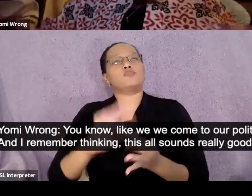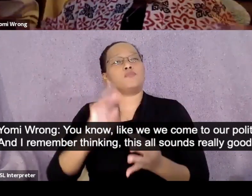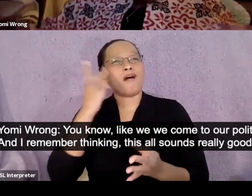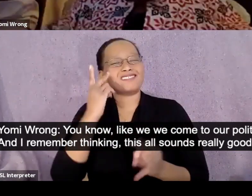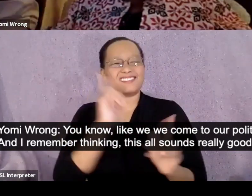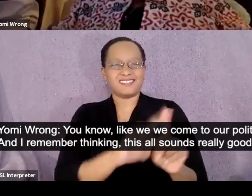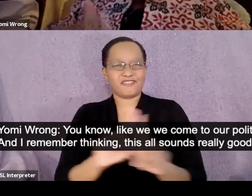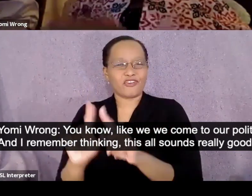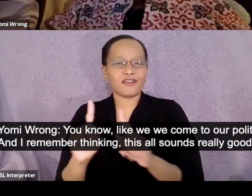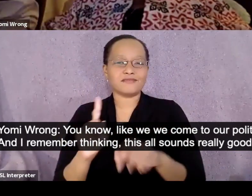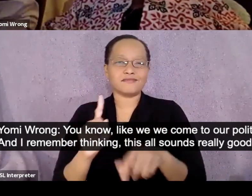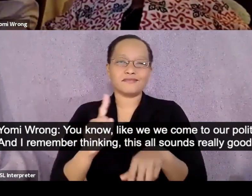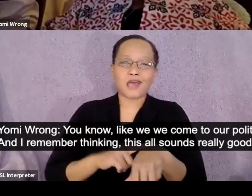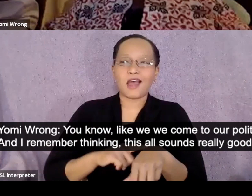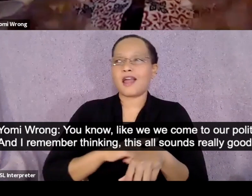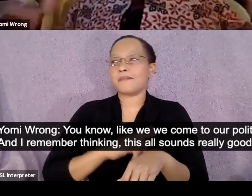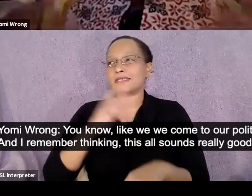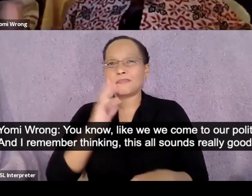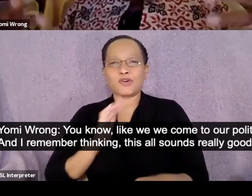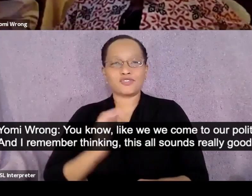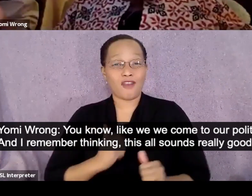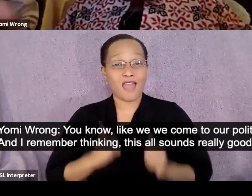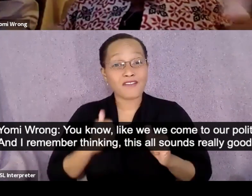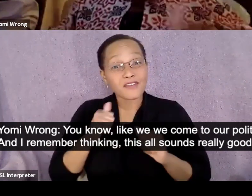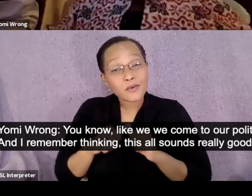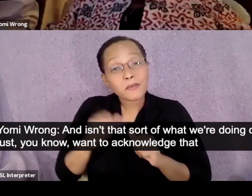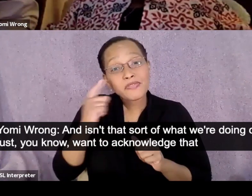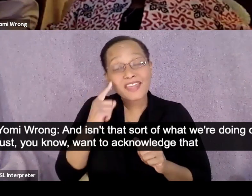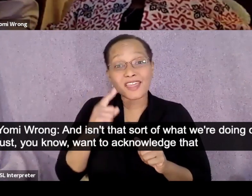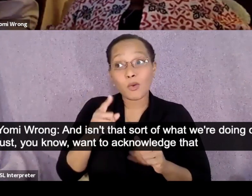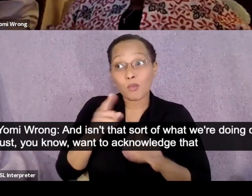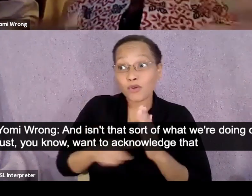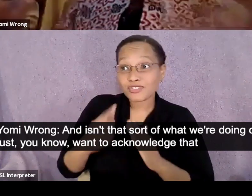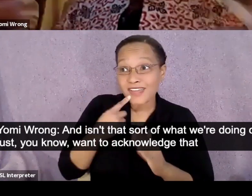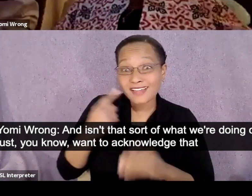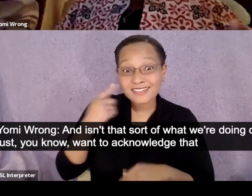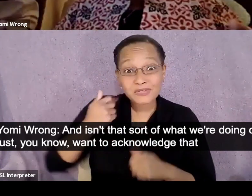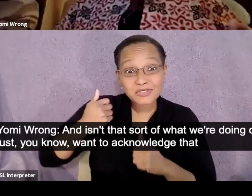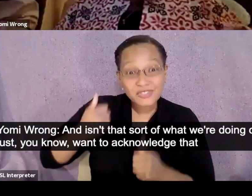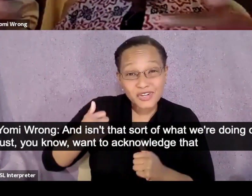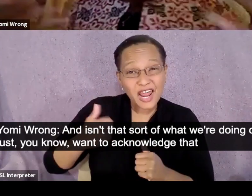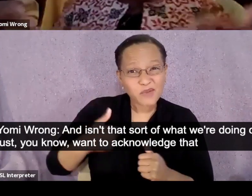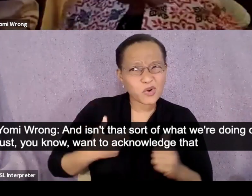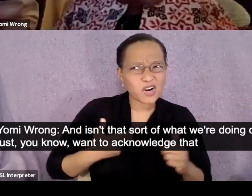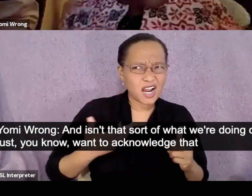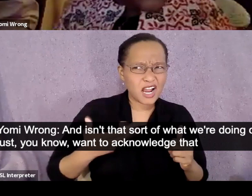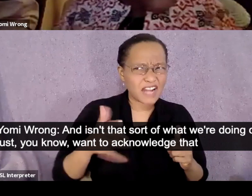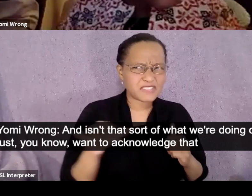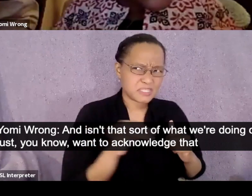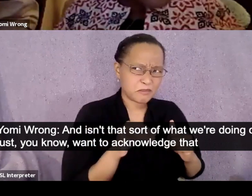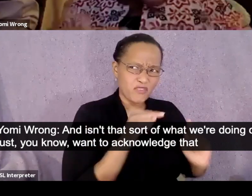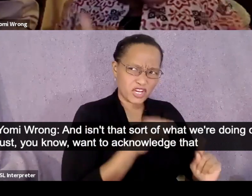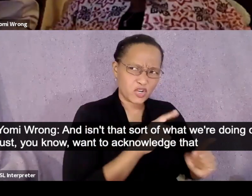in life. And I remember thinking, this all sounds really good. And isn't that sort of what we're doing over here? But it's like not what